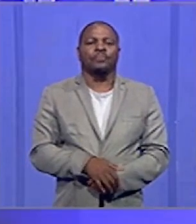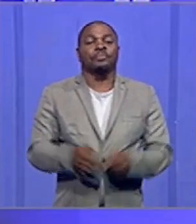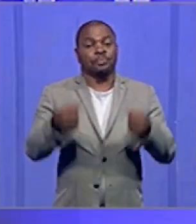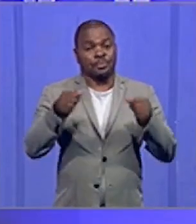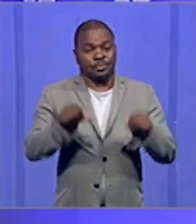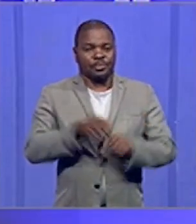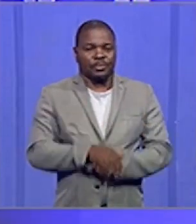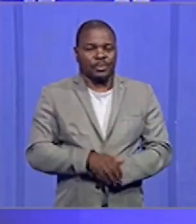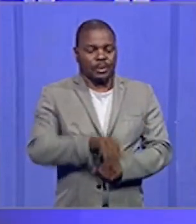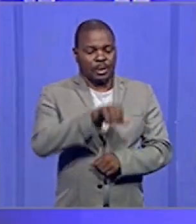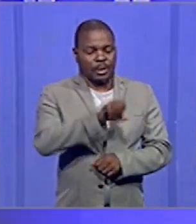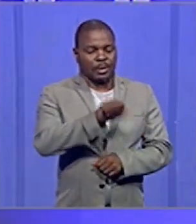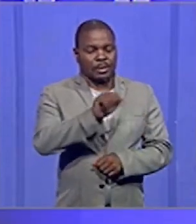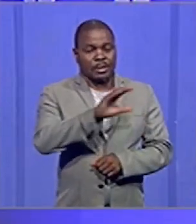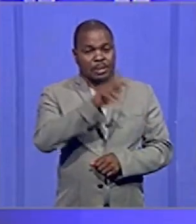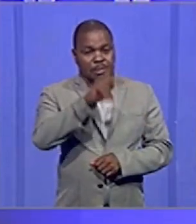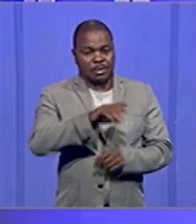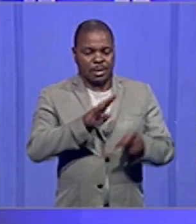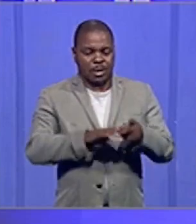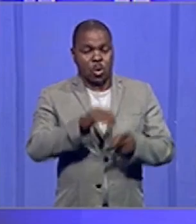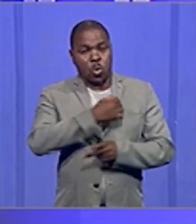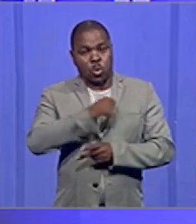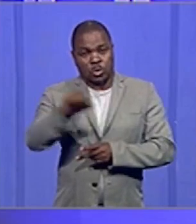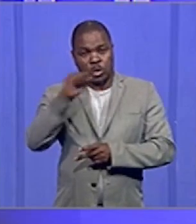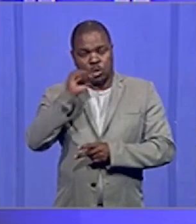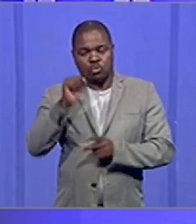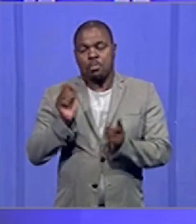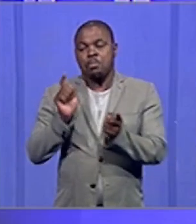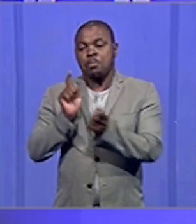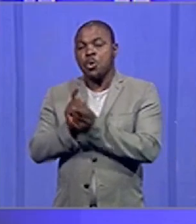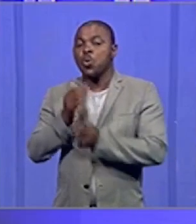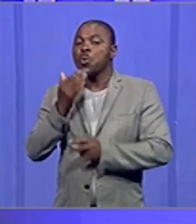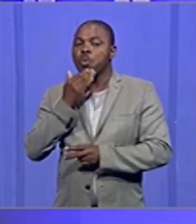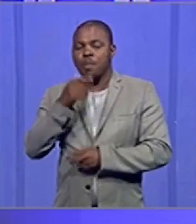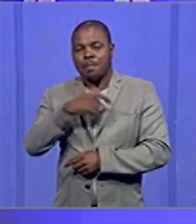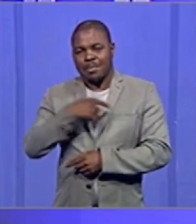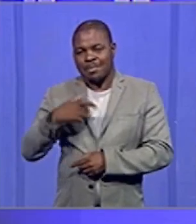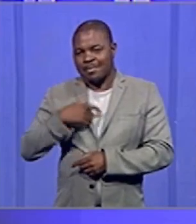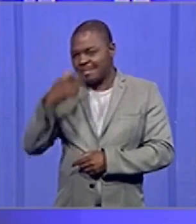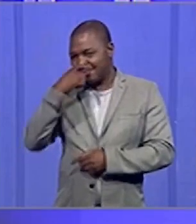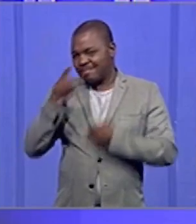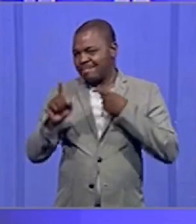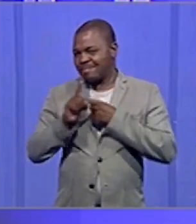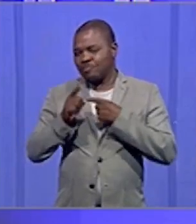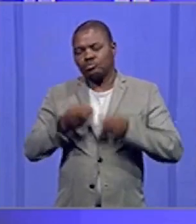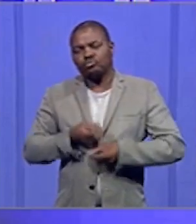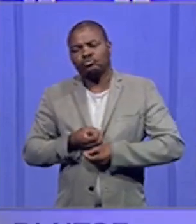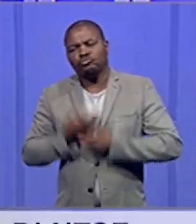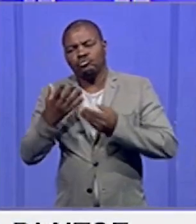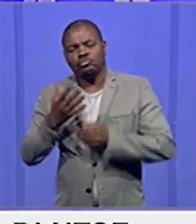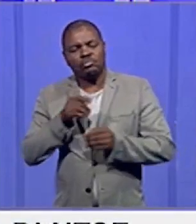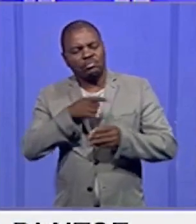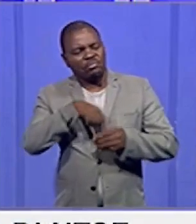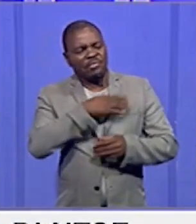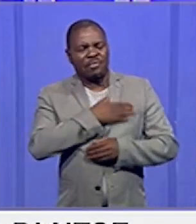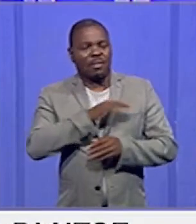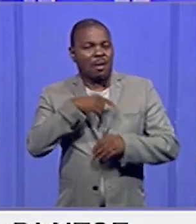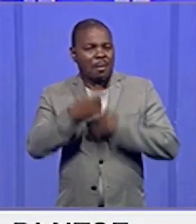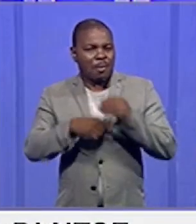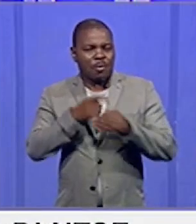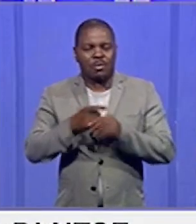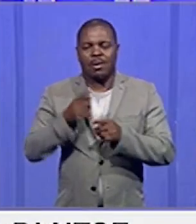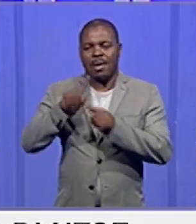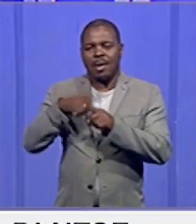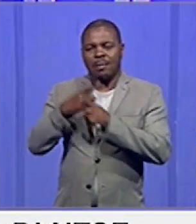Ka o le leng SACP le COSATU di kopane le mopresidente Ramaphosa ho ntsha maikutlo malebana le ho fetolwa ha